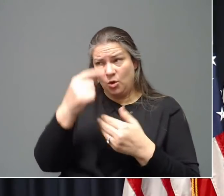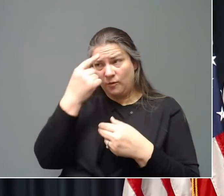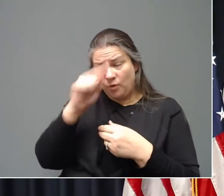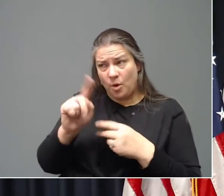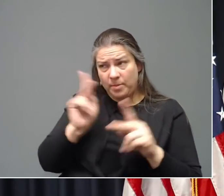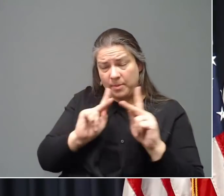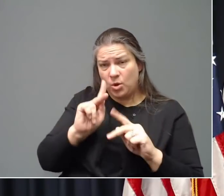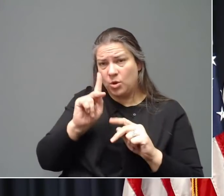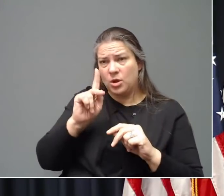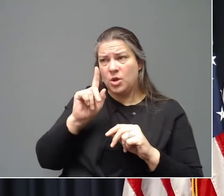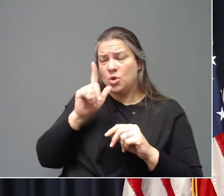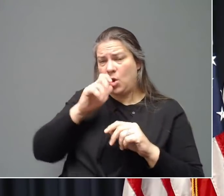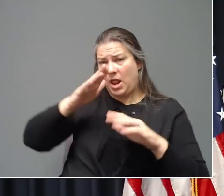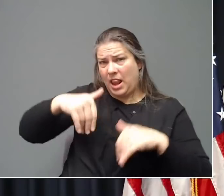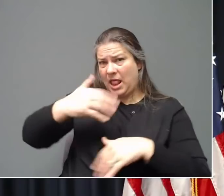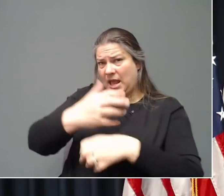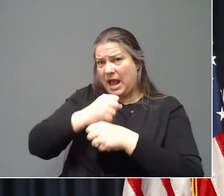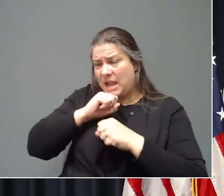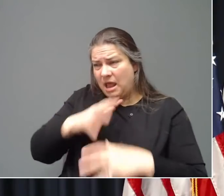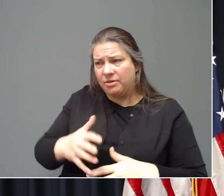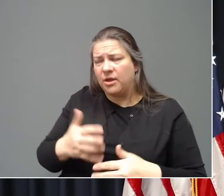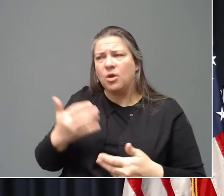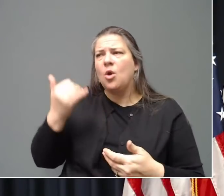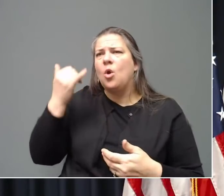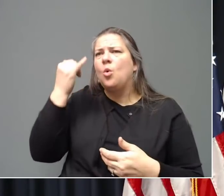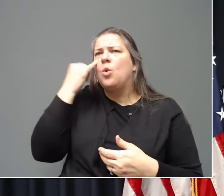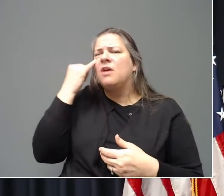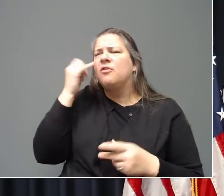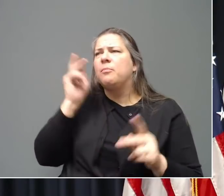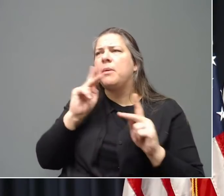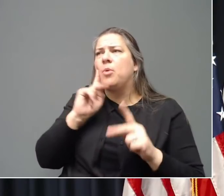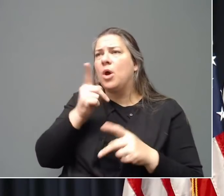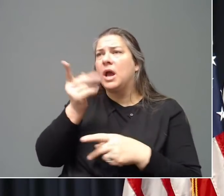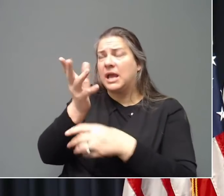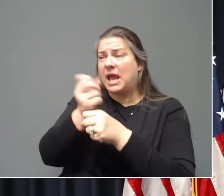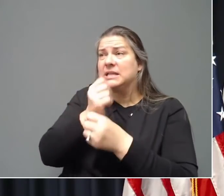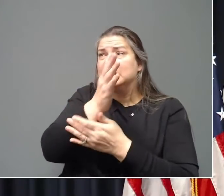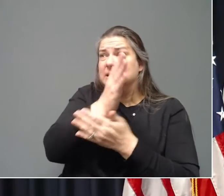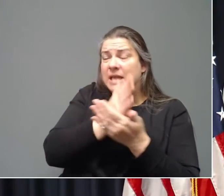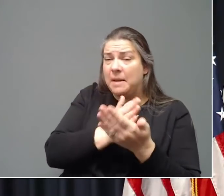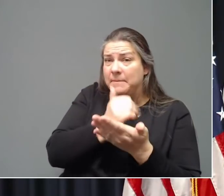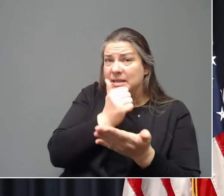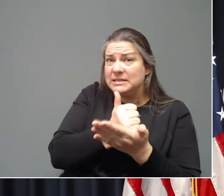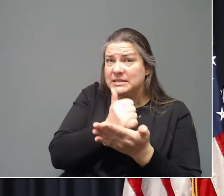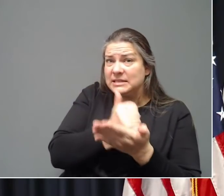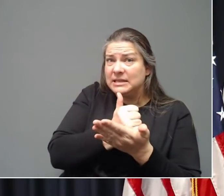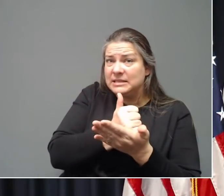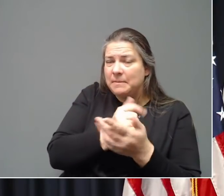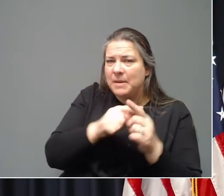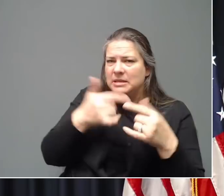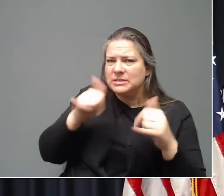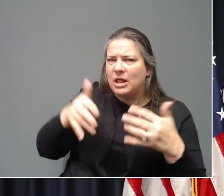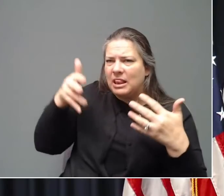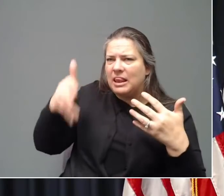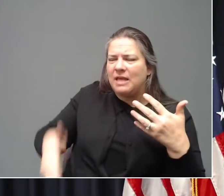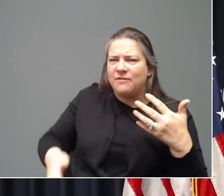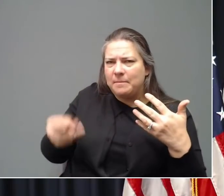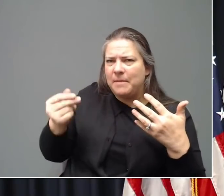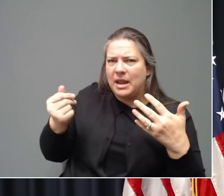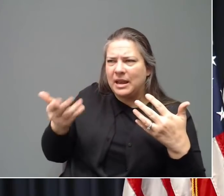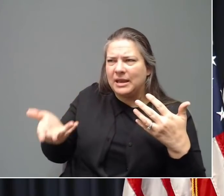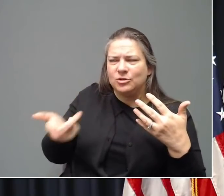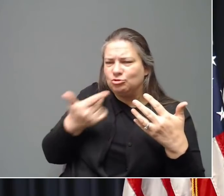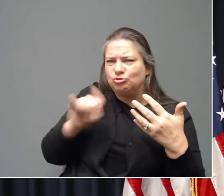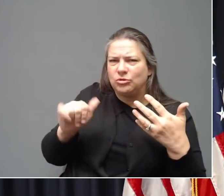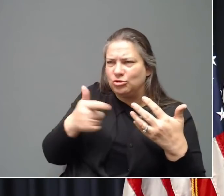yet. What about for those people who have received some assistance, but there's still some money they have left in their account that they're trying to